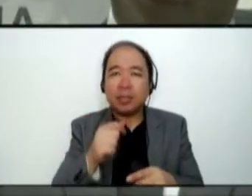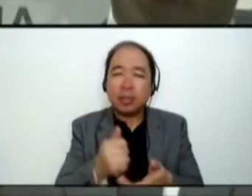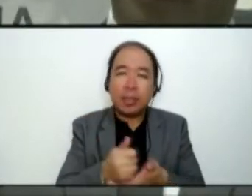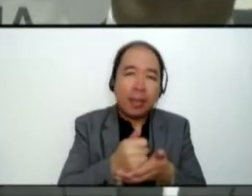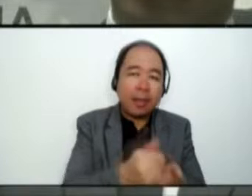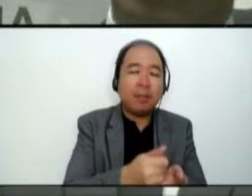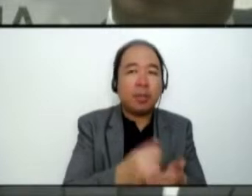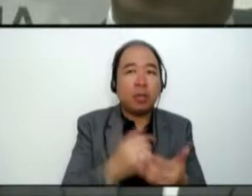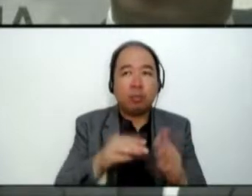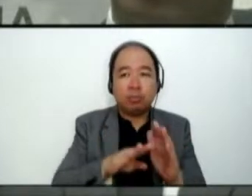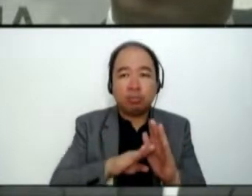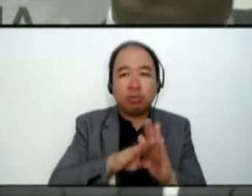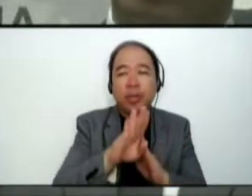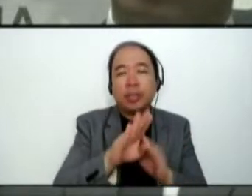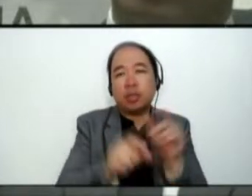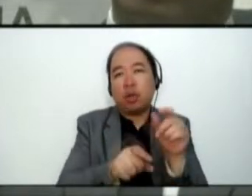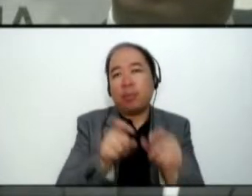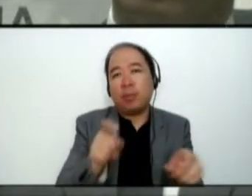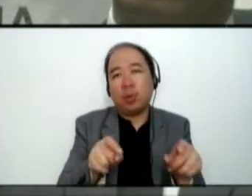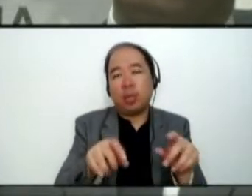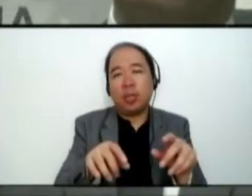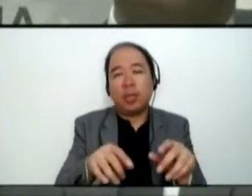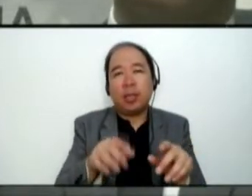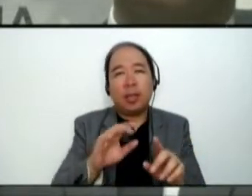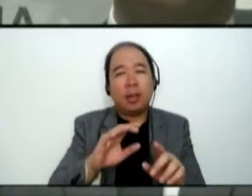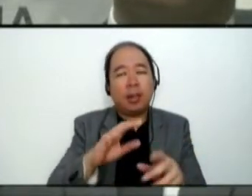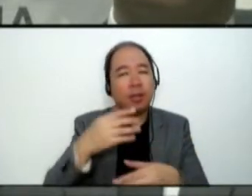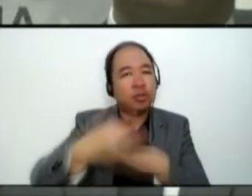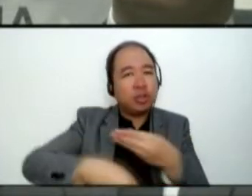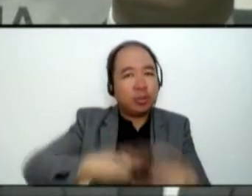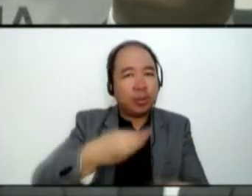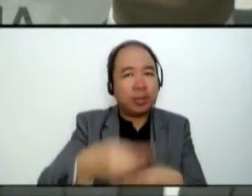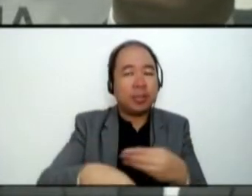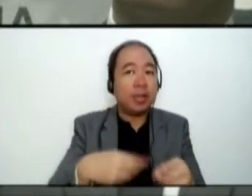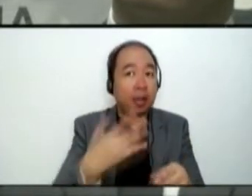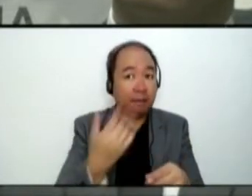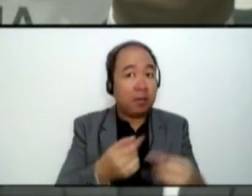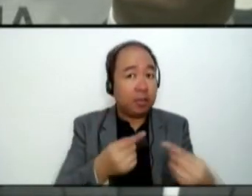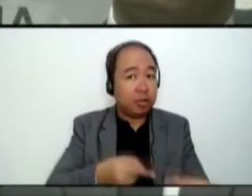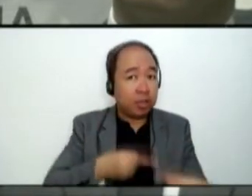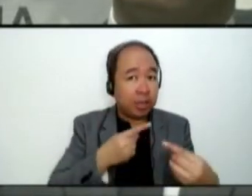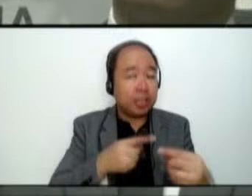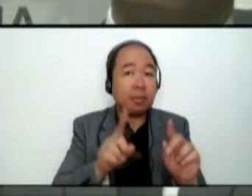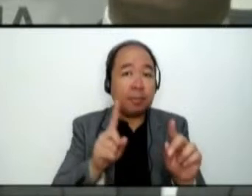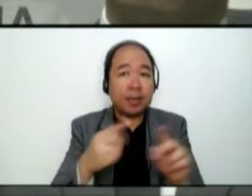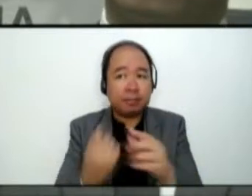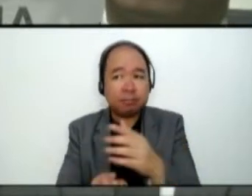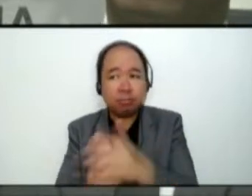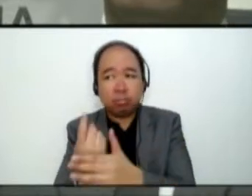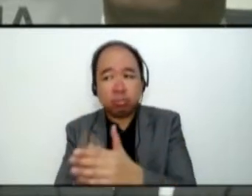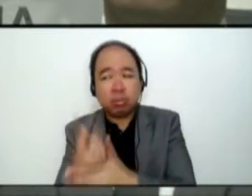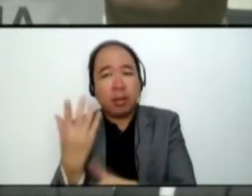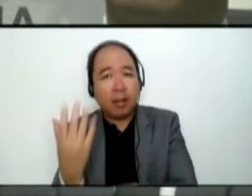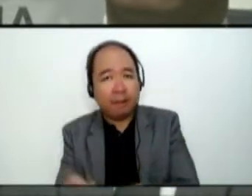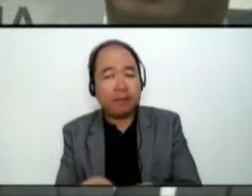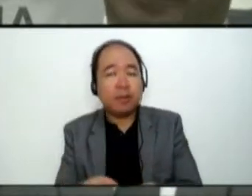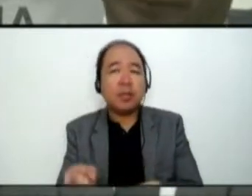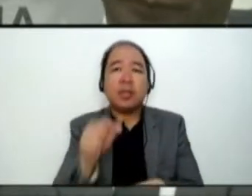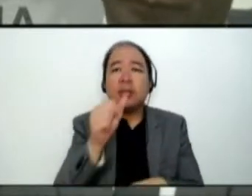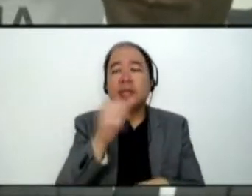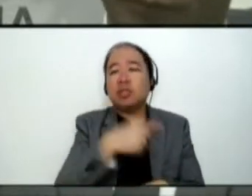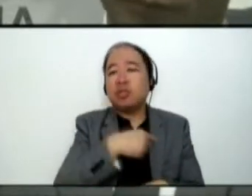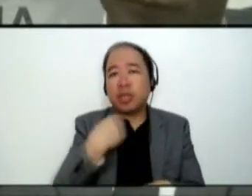While bringing common challenges, it also breeds opportunities. China is willing to work with